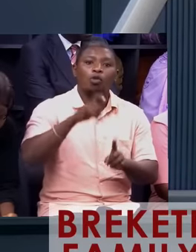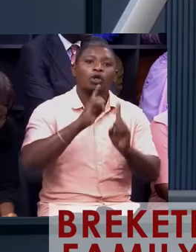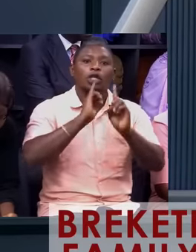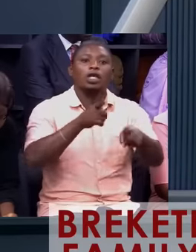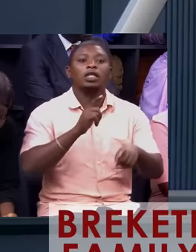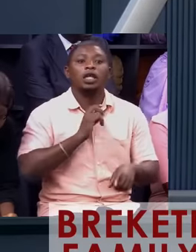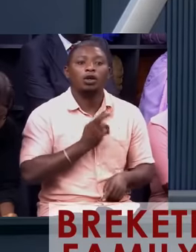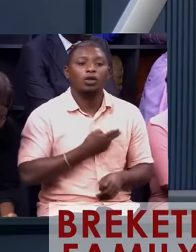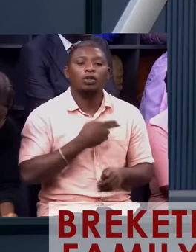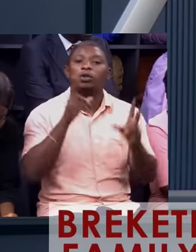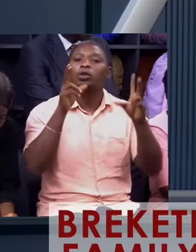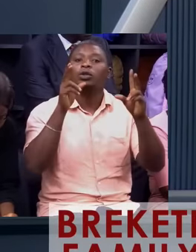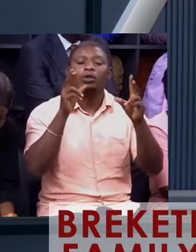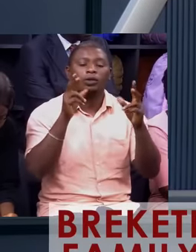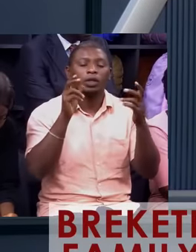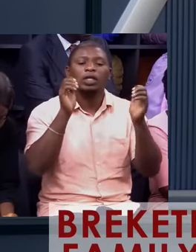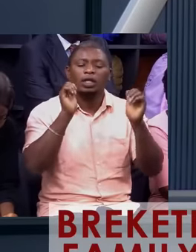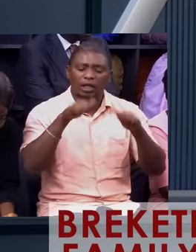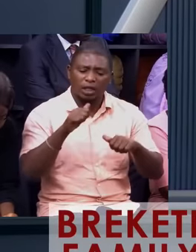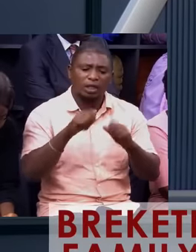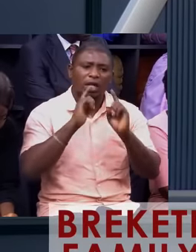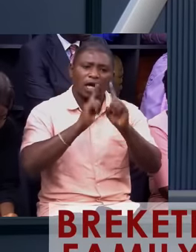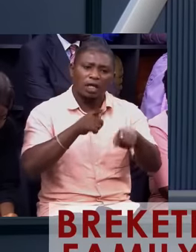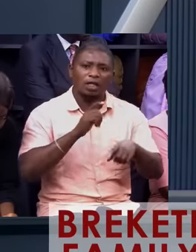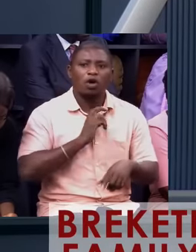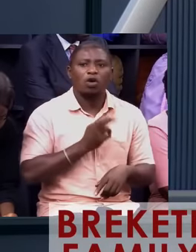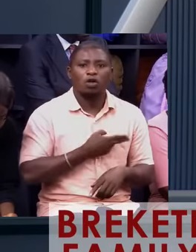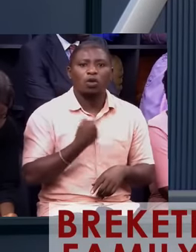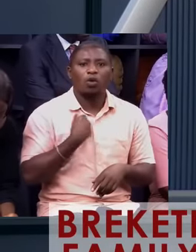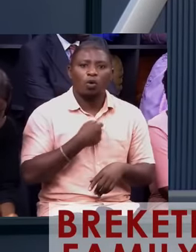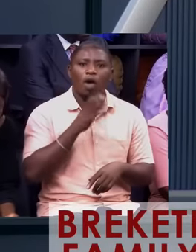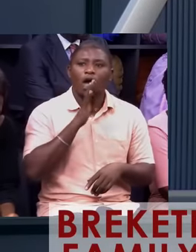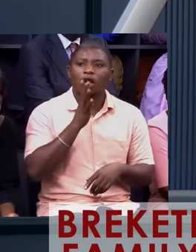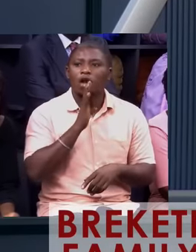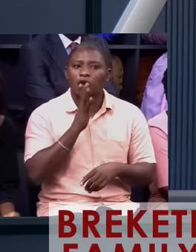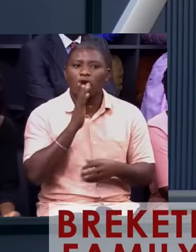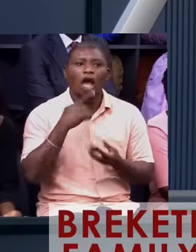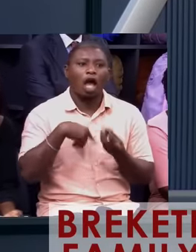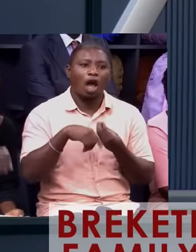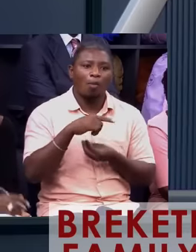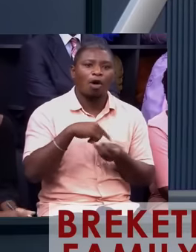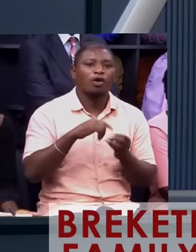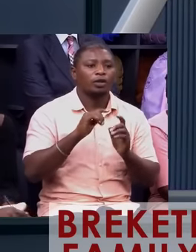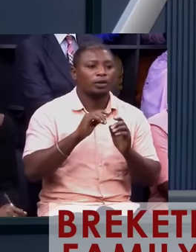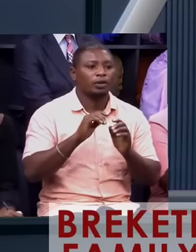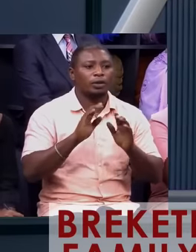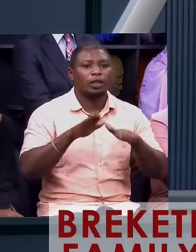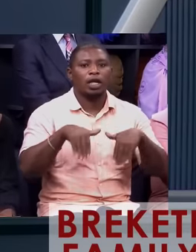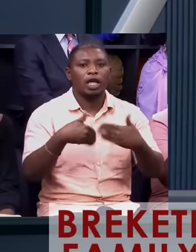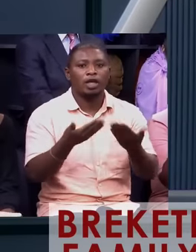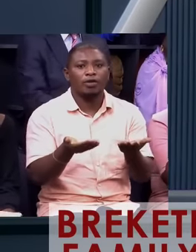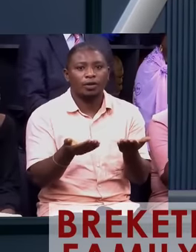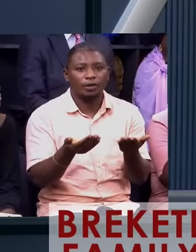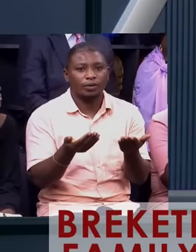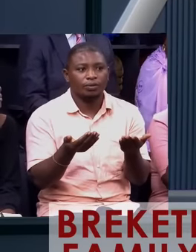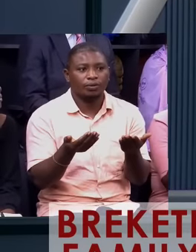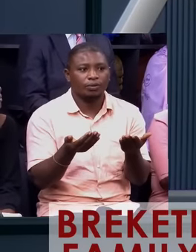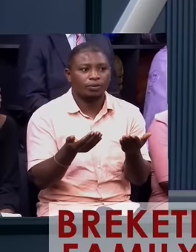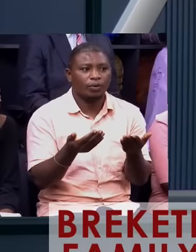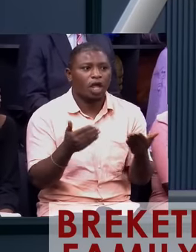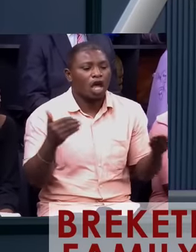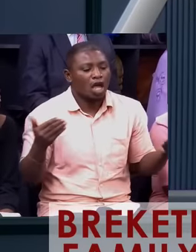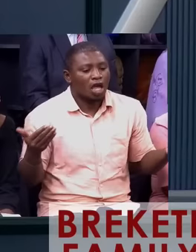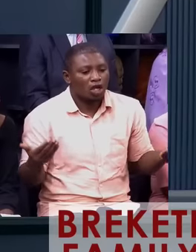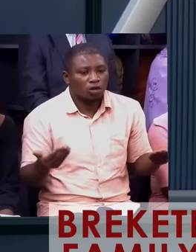wrong with you no answer us we are talking about giving